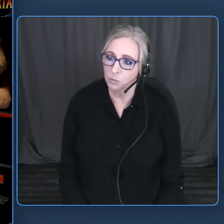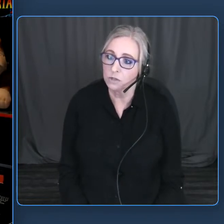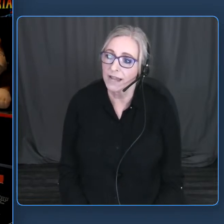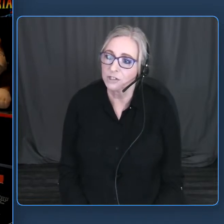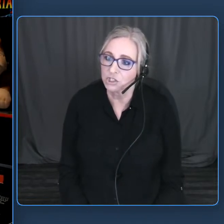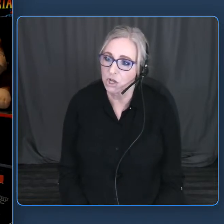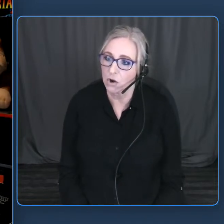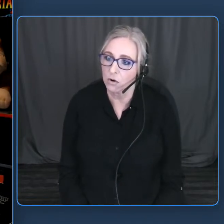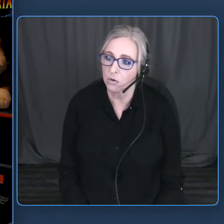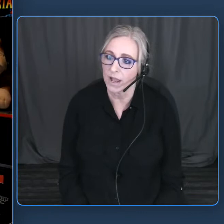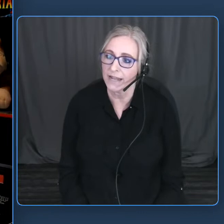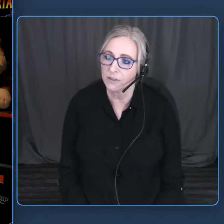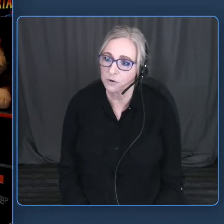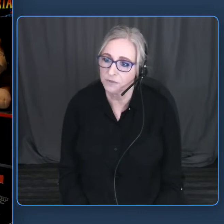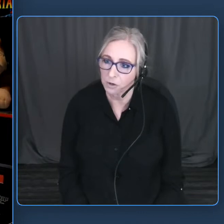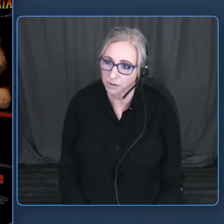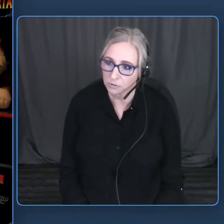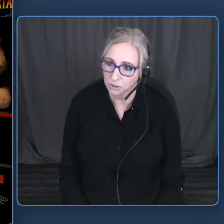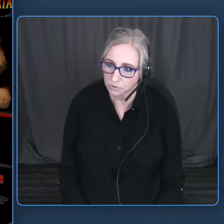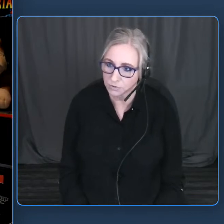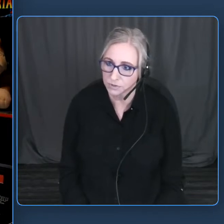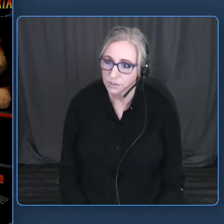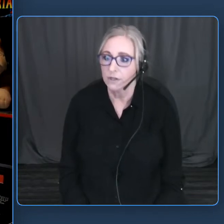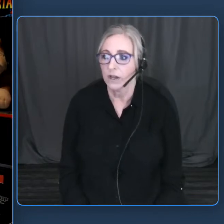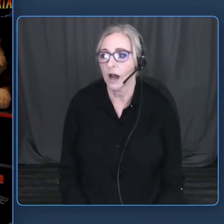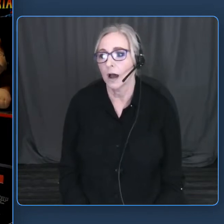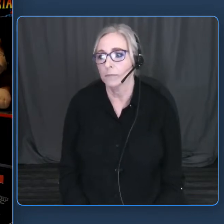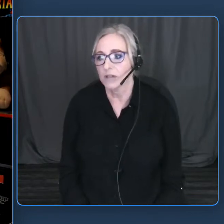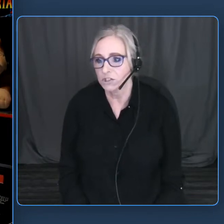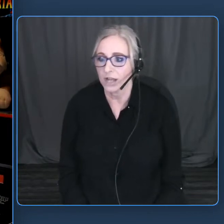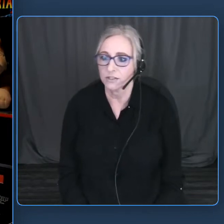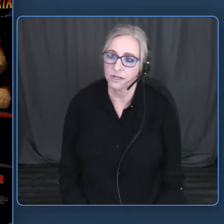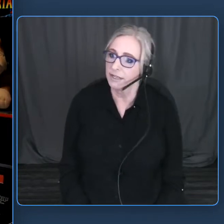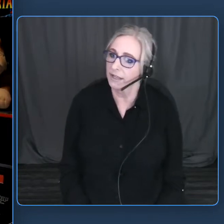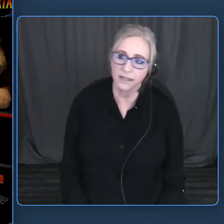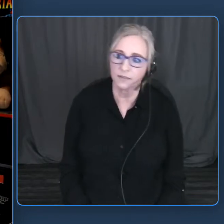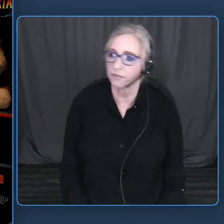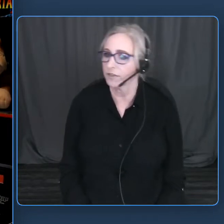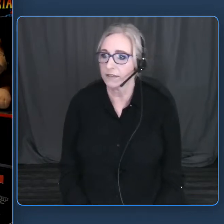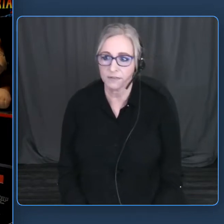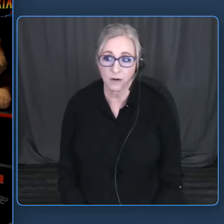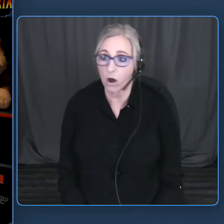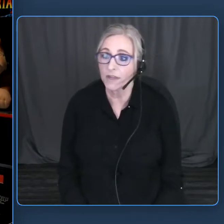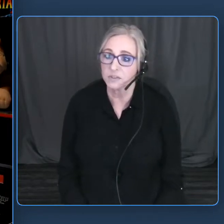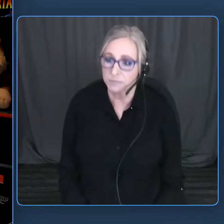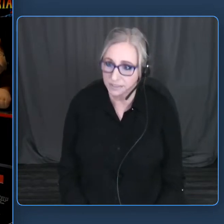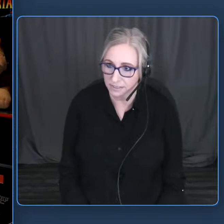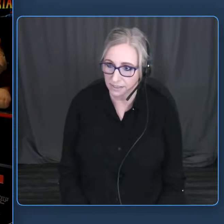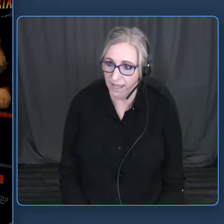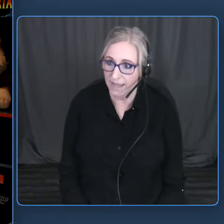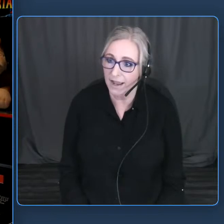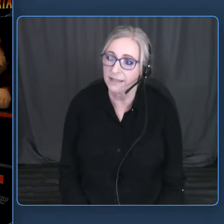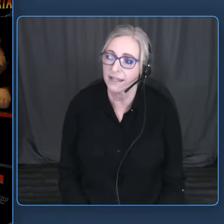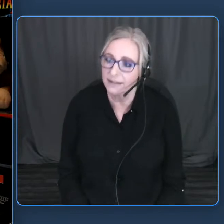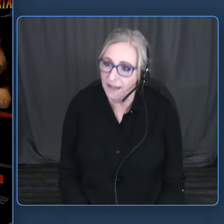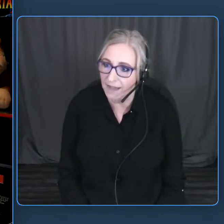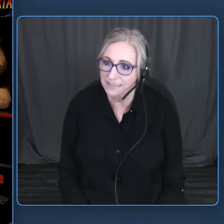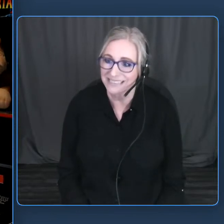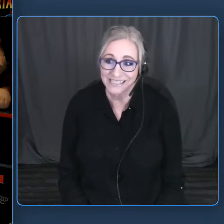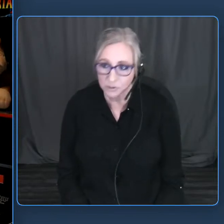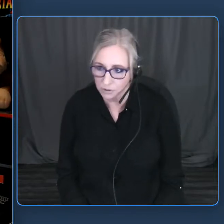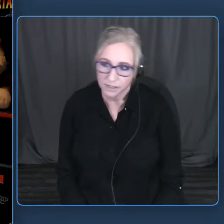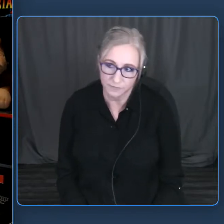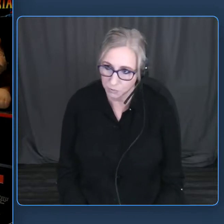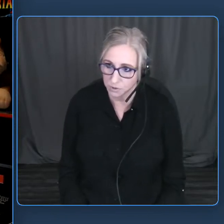caption, it will not show any other environmental clues. Gunshots or anything, all that is missing. AI